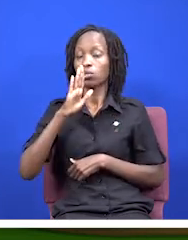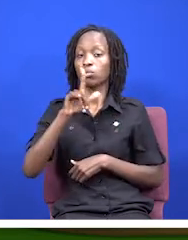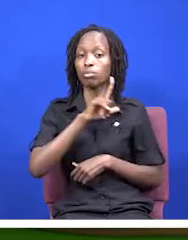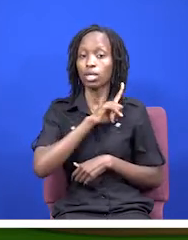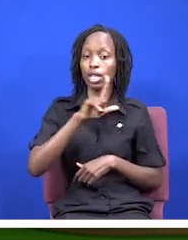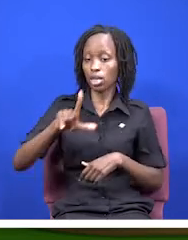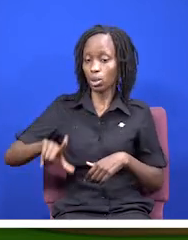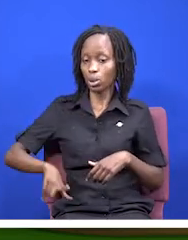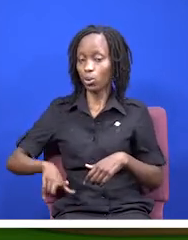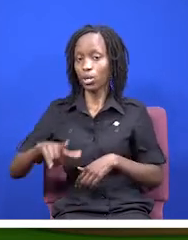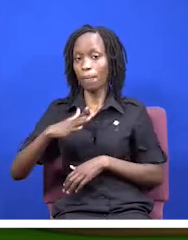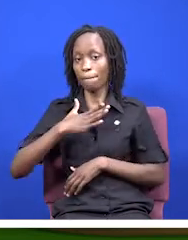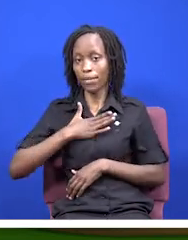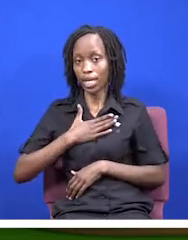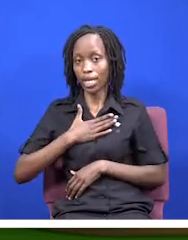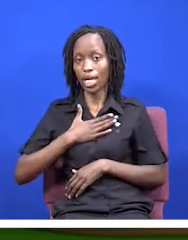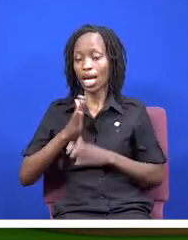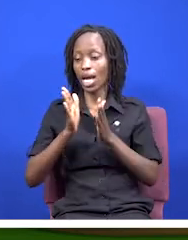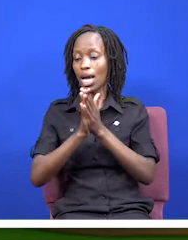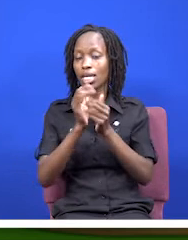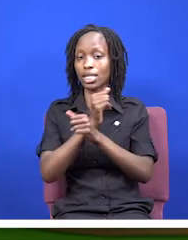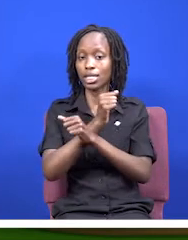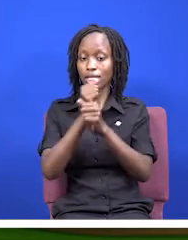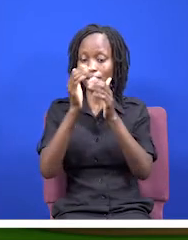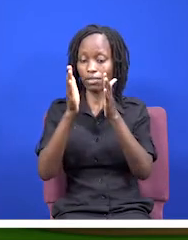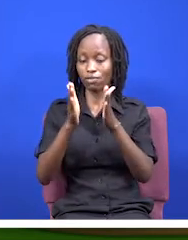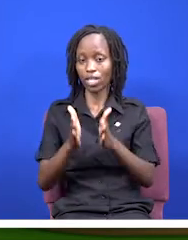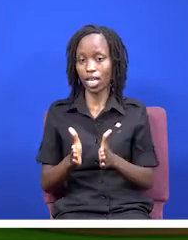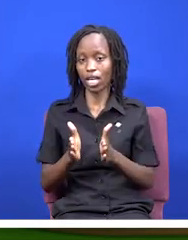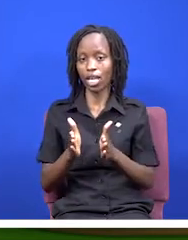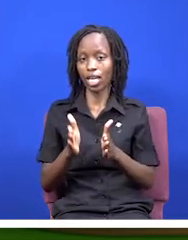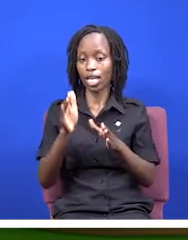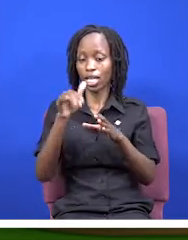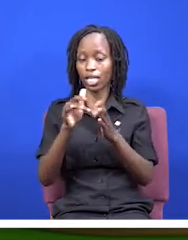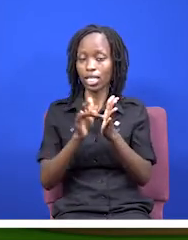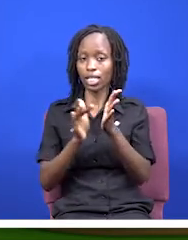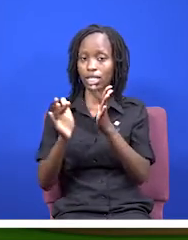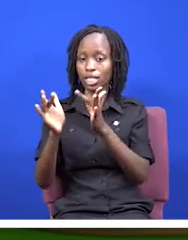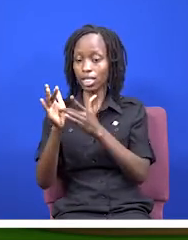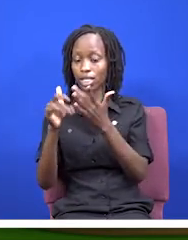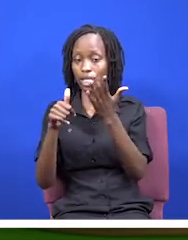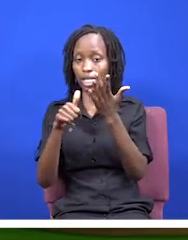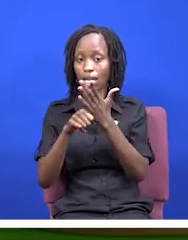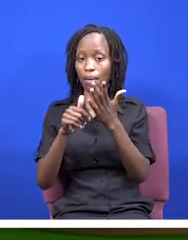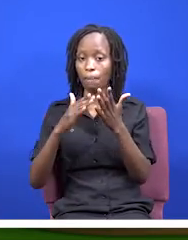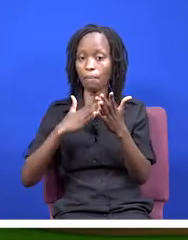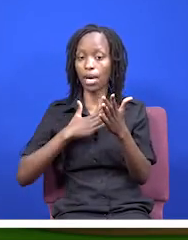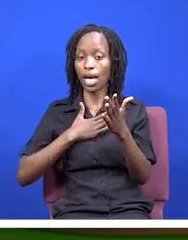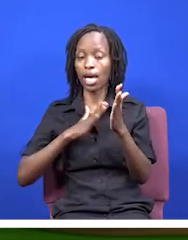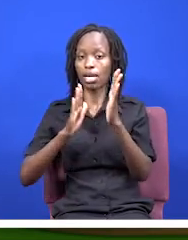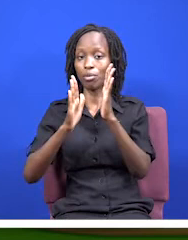To be my Lord. To be my Lord and Savior. And Savior. In Jesus' name I